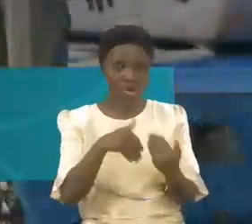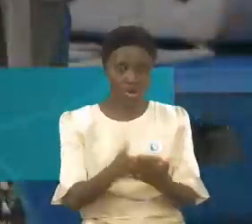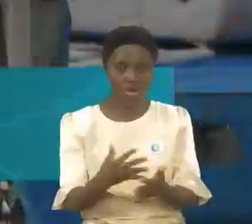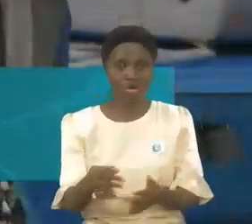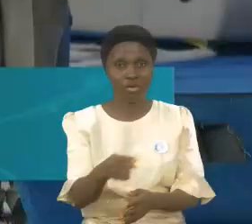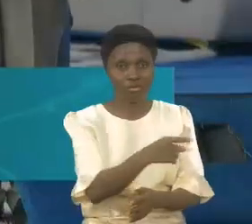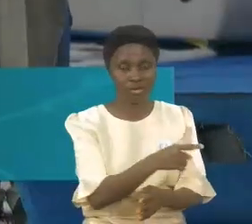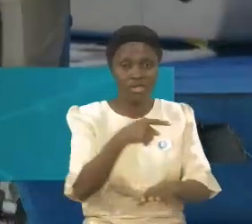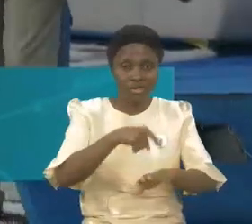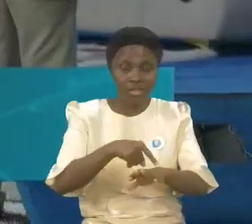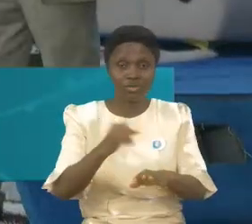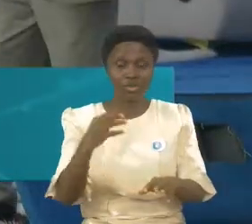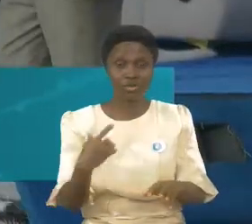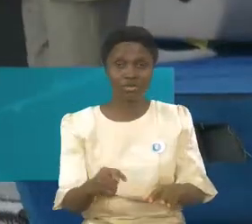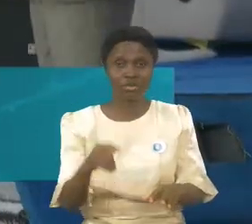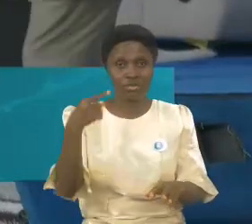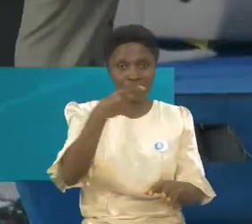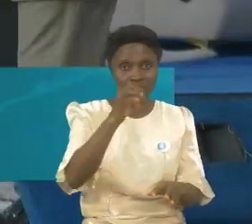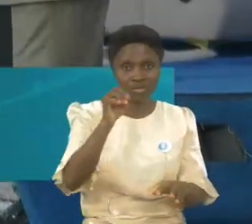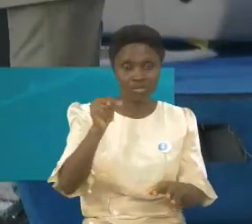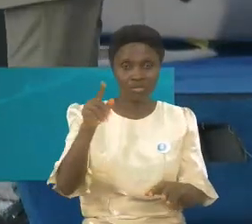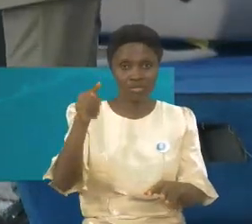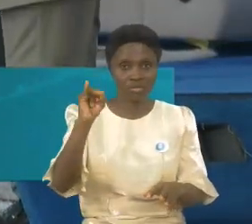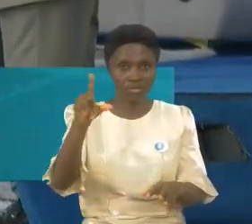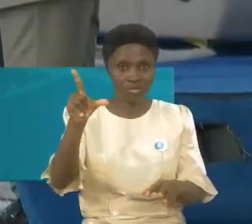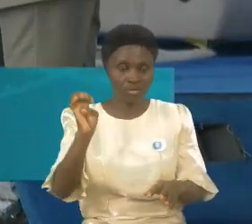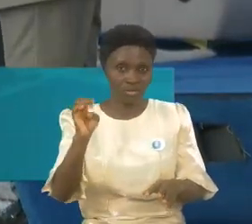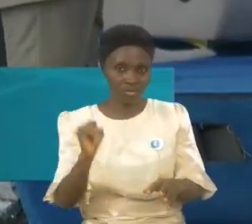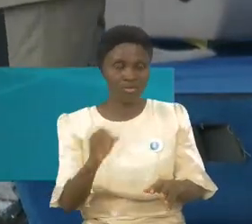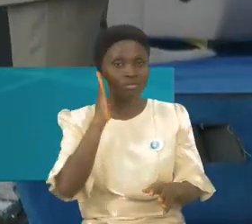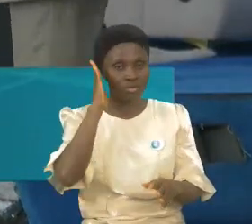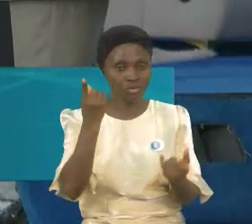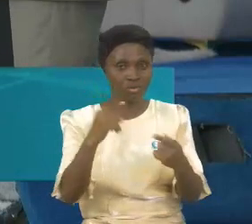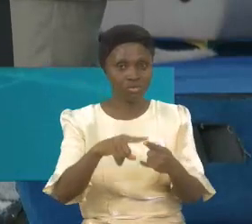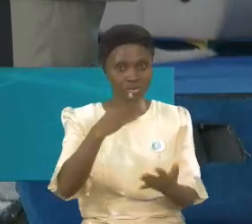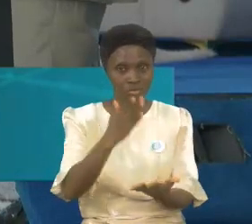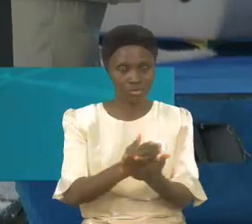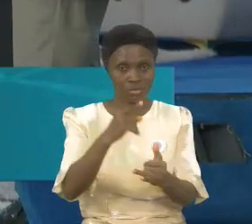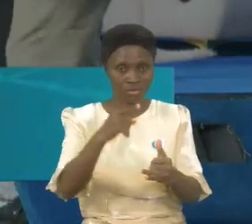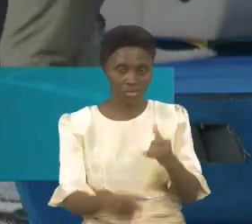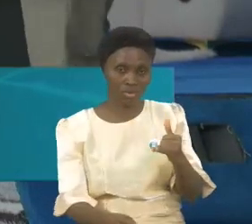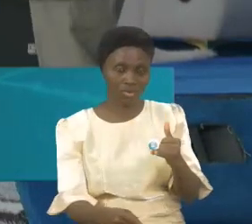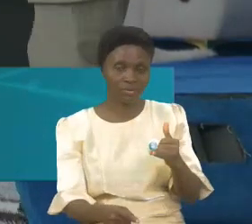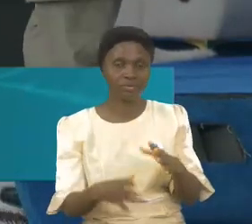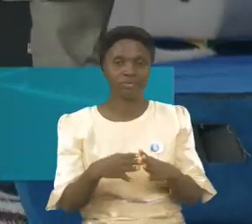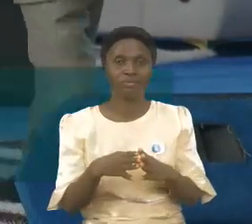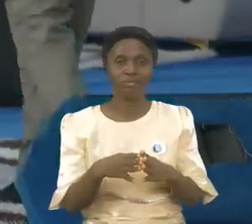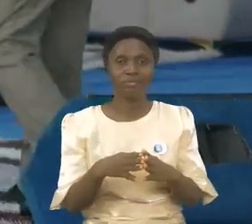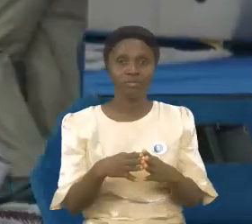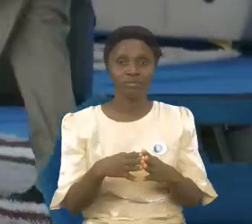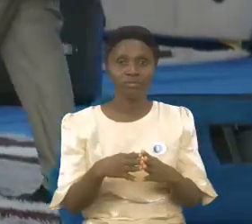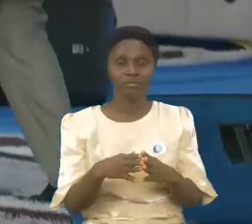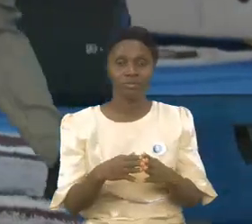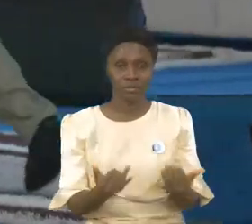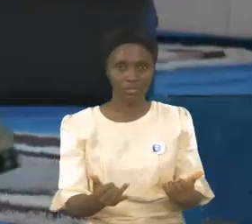the Gentiles will come to an end. The termination of the times of the Gentiles. Let's go back